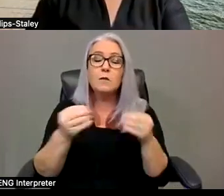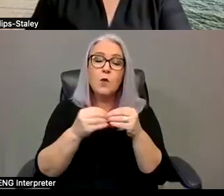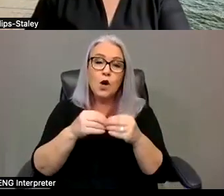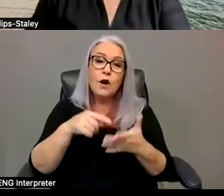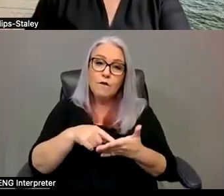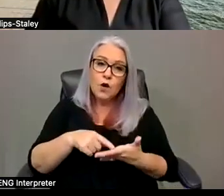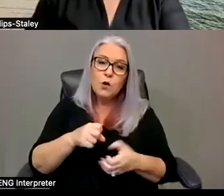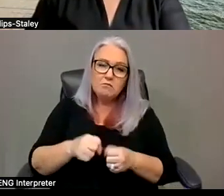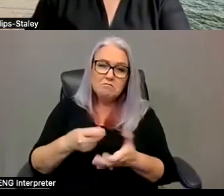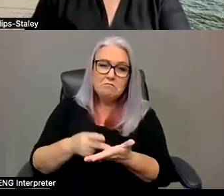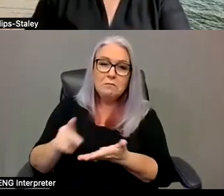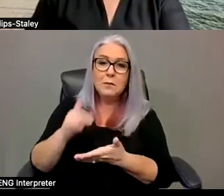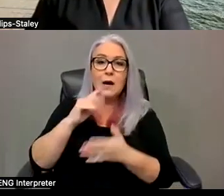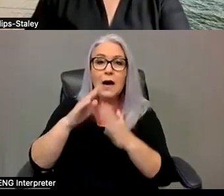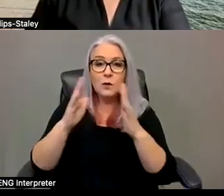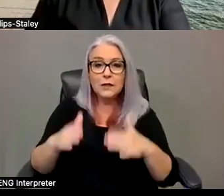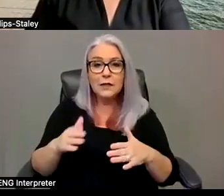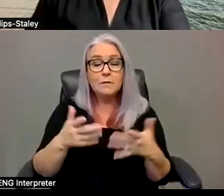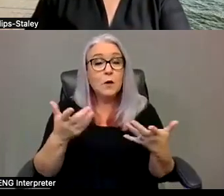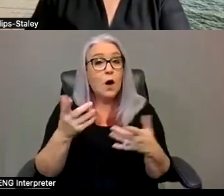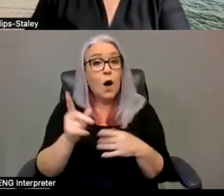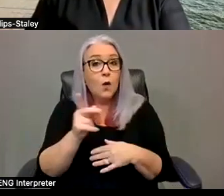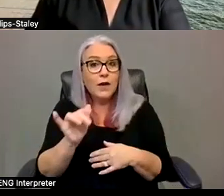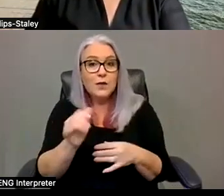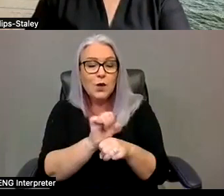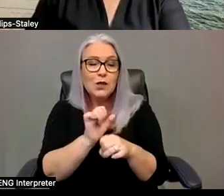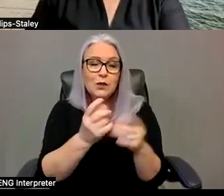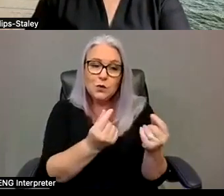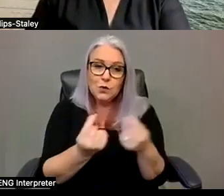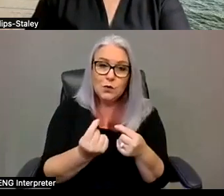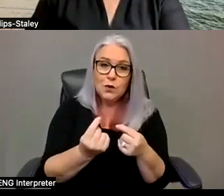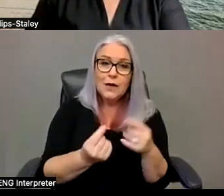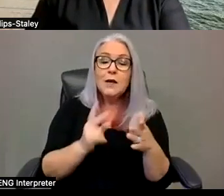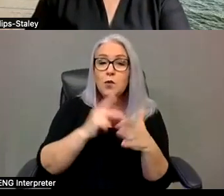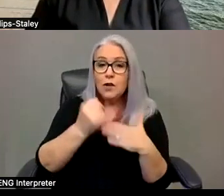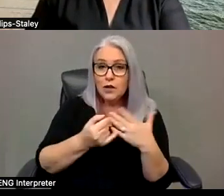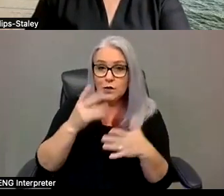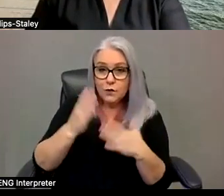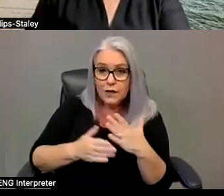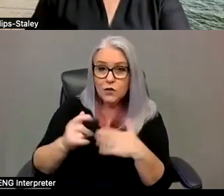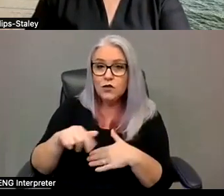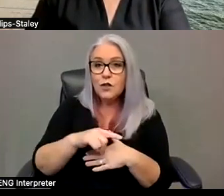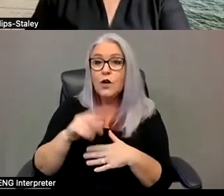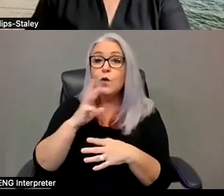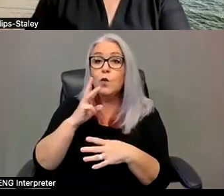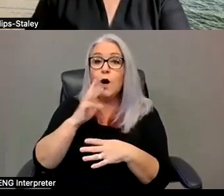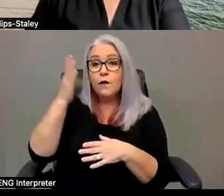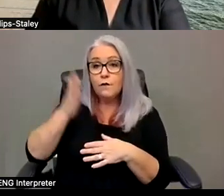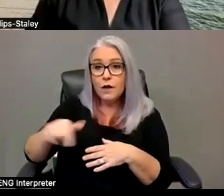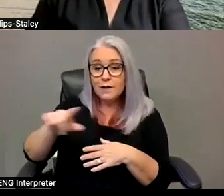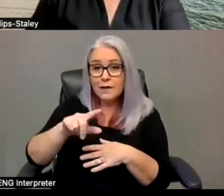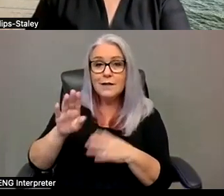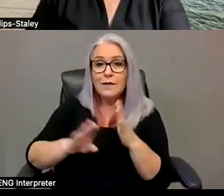into our village. Of course, there's more work to do and projects to finish. There will be continued work on the waterfront development and continuation of the